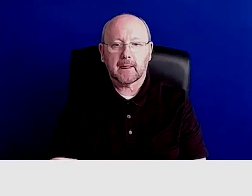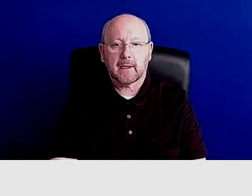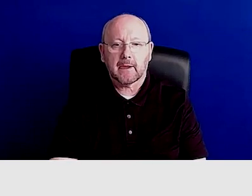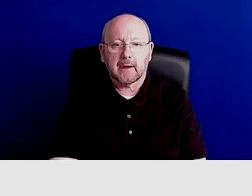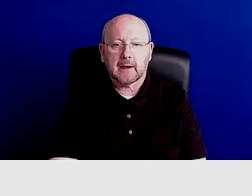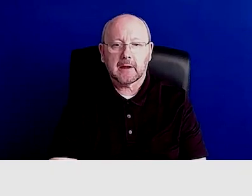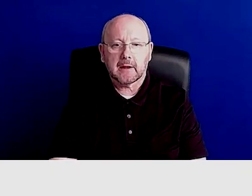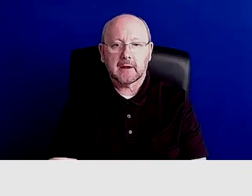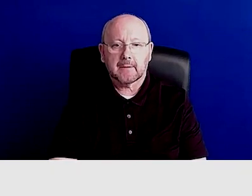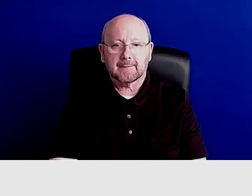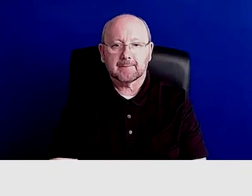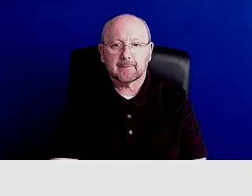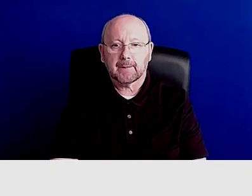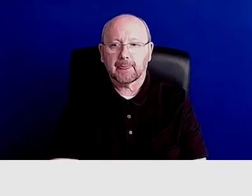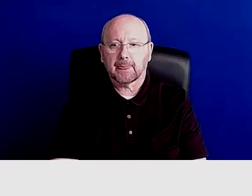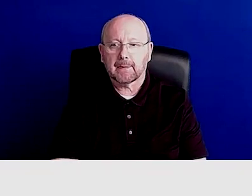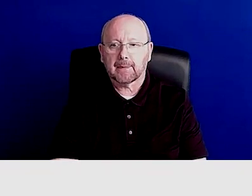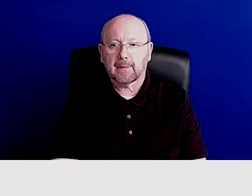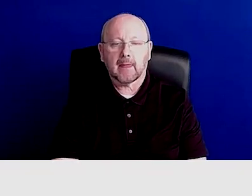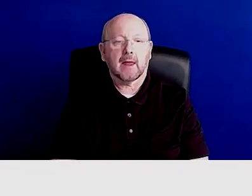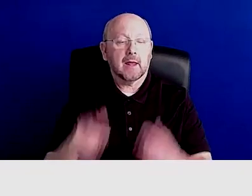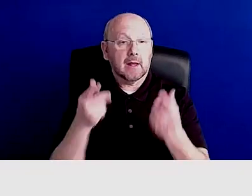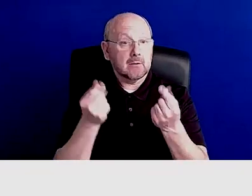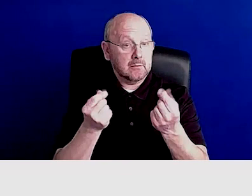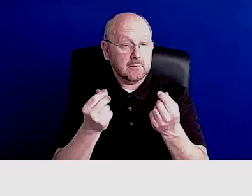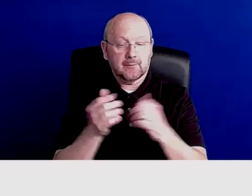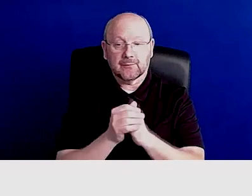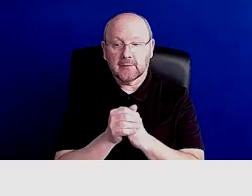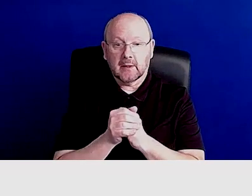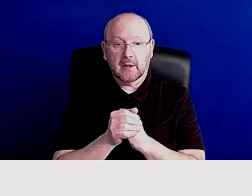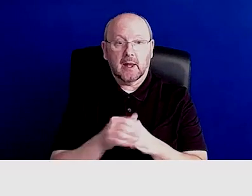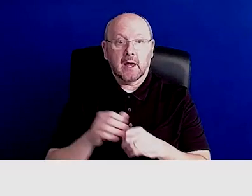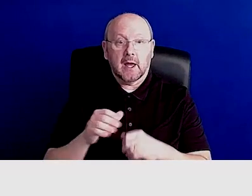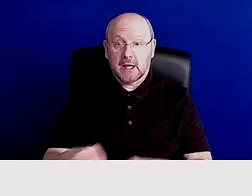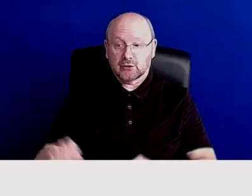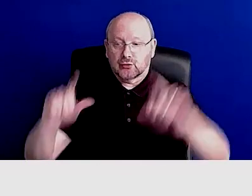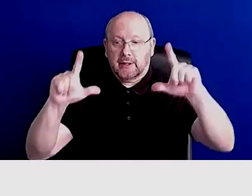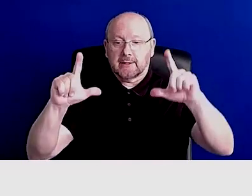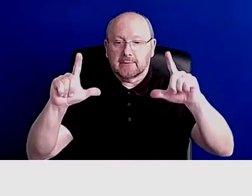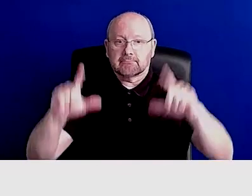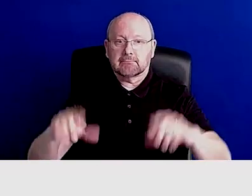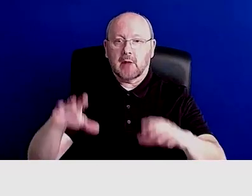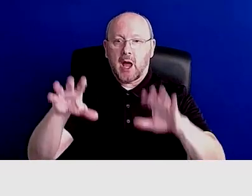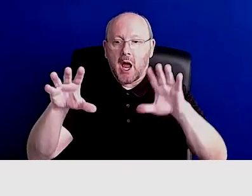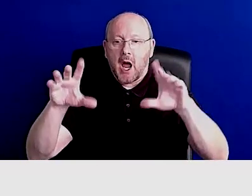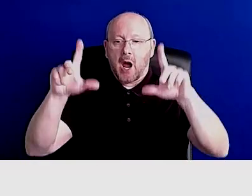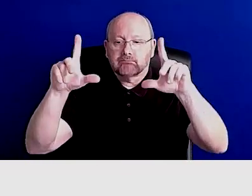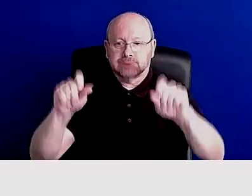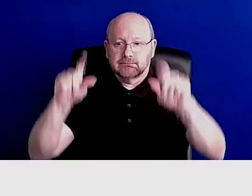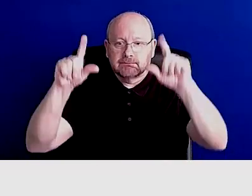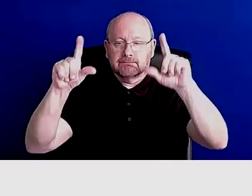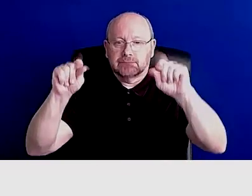made screenshots and then I put them in this Word document because I knew that this would work. So this is from